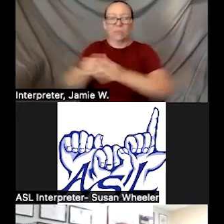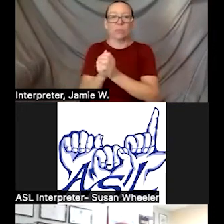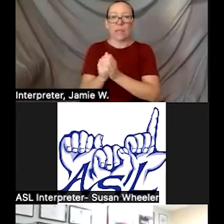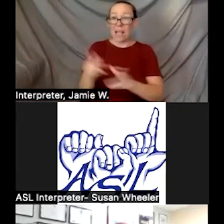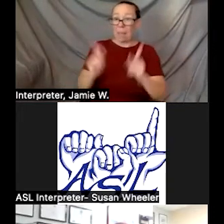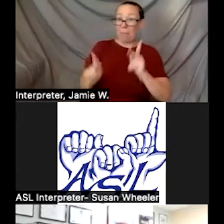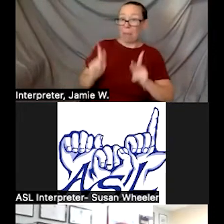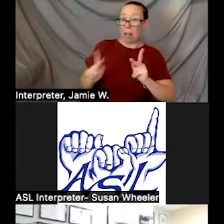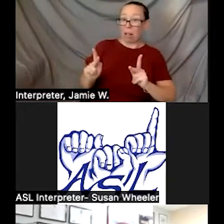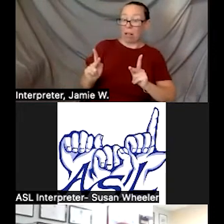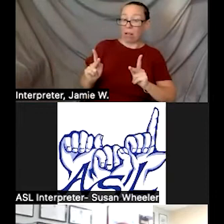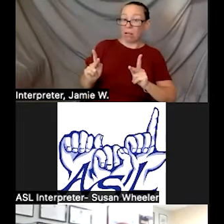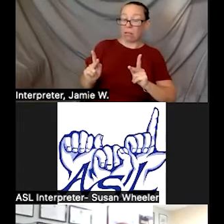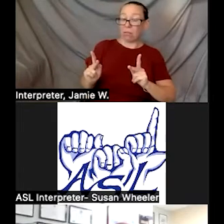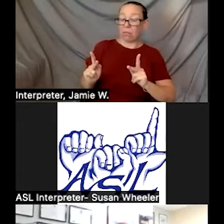who have